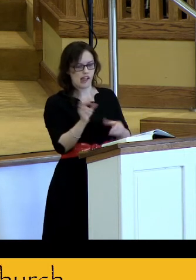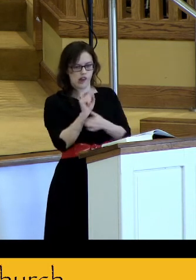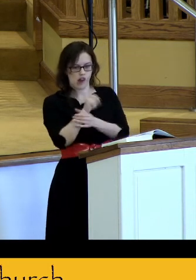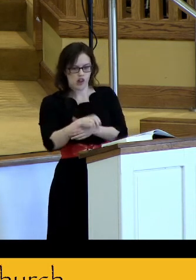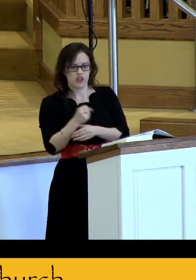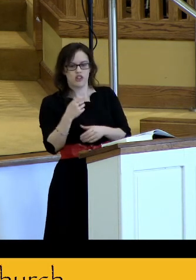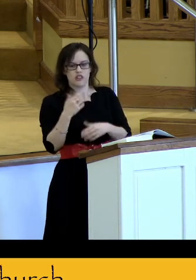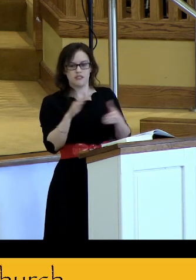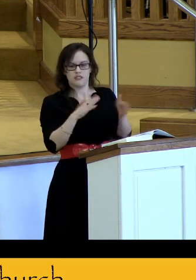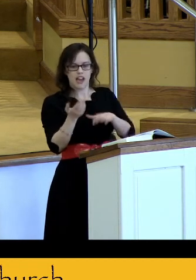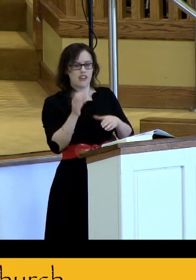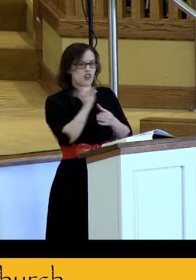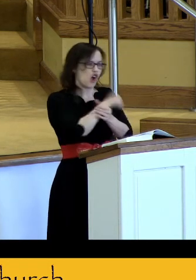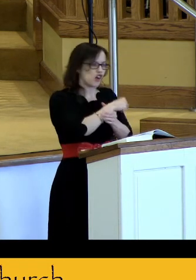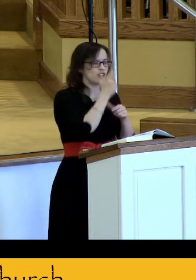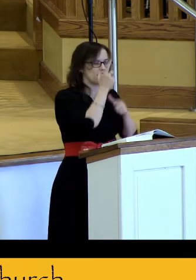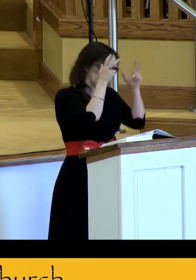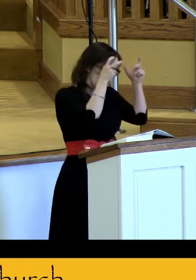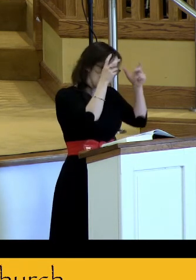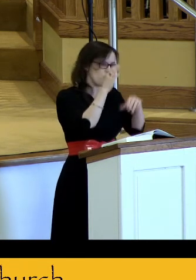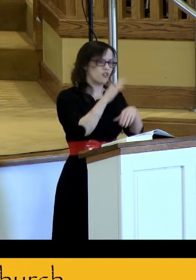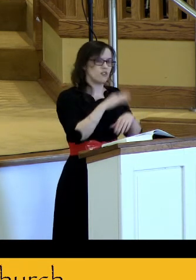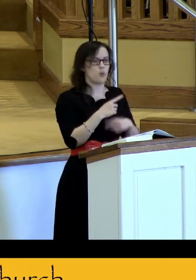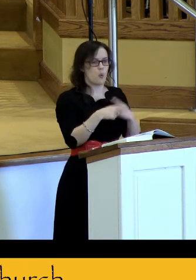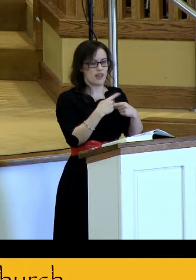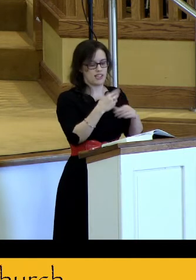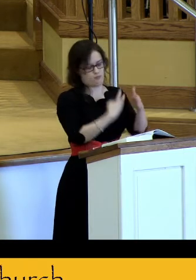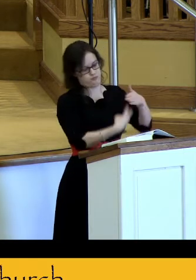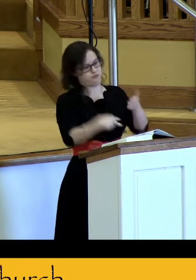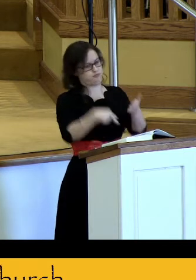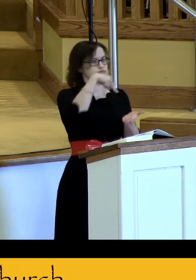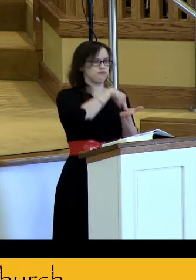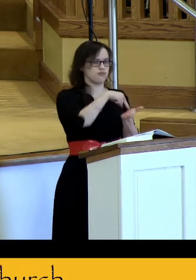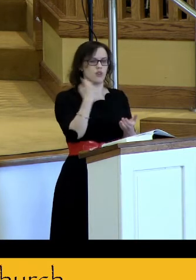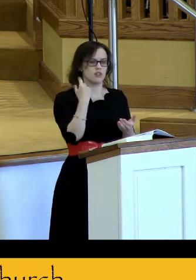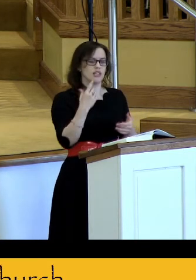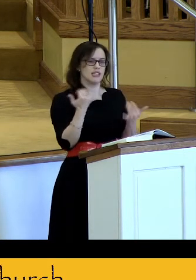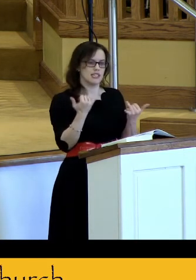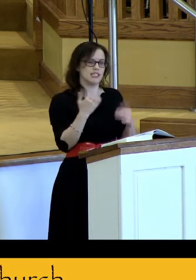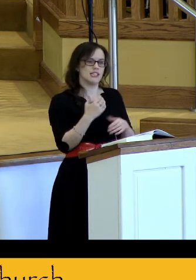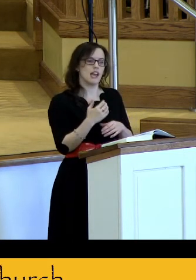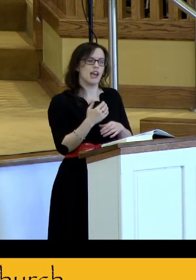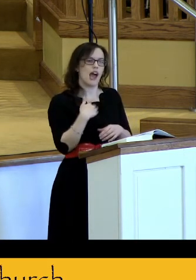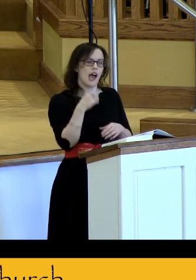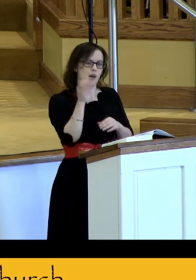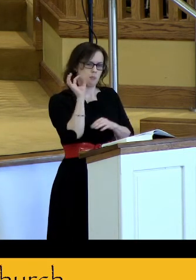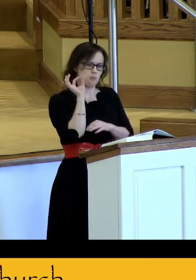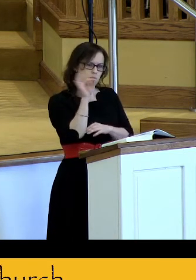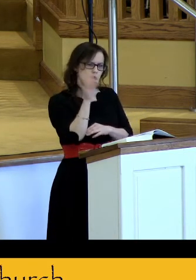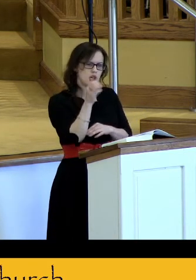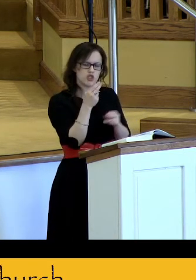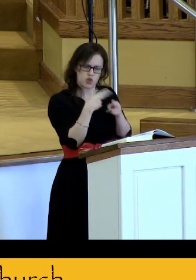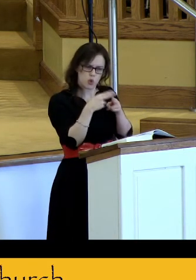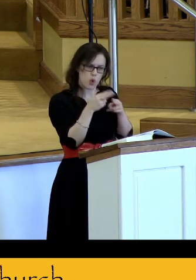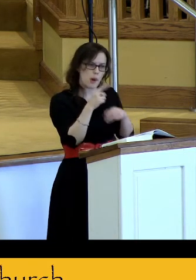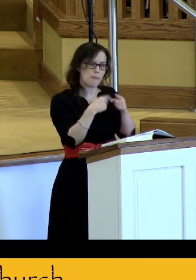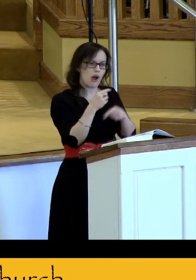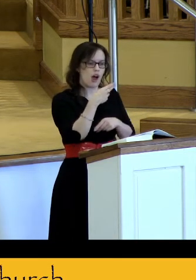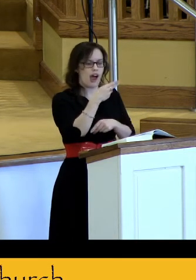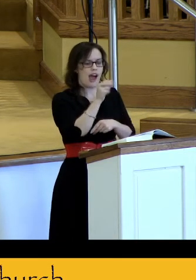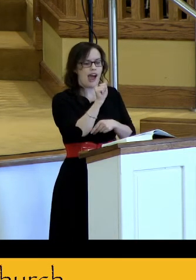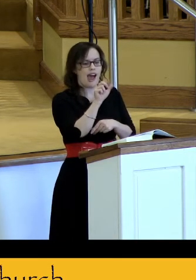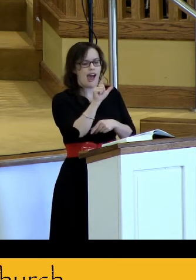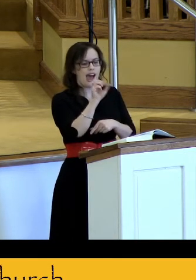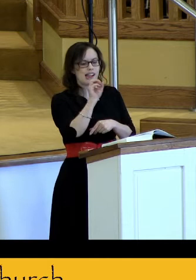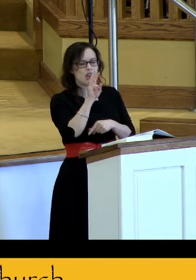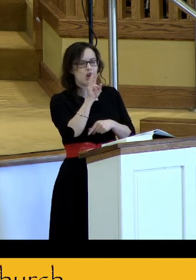himself on the resurrection morning. So today I'm preaching briefly on the subject of the word Hallowed. Hallowed be thy name. It's only in the Bible over 20 times,